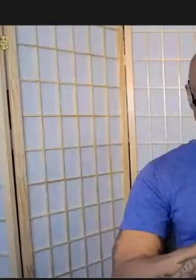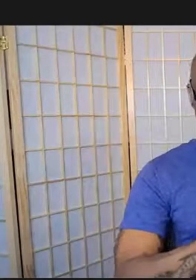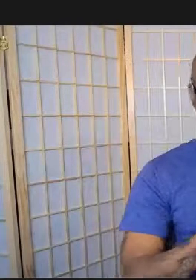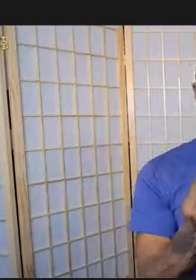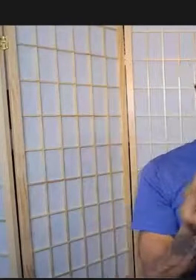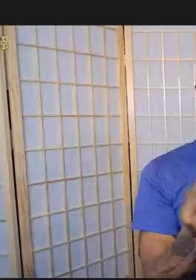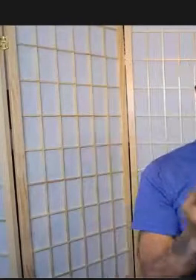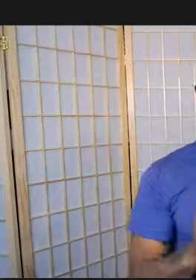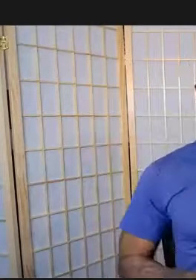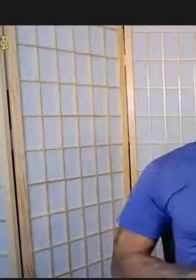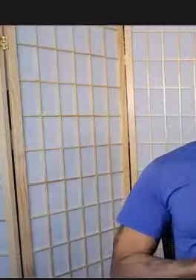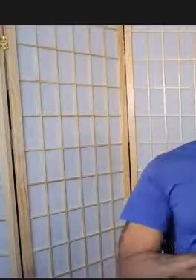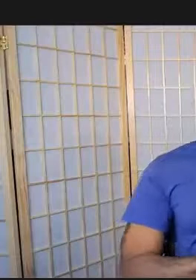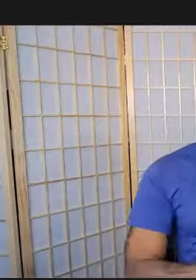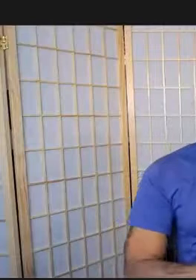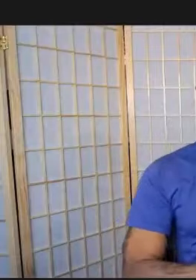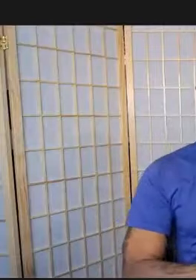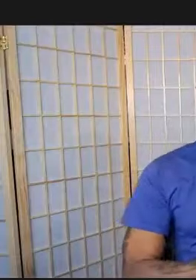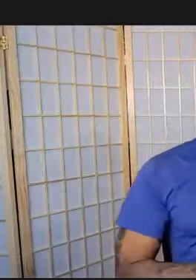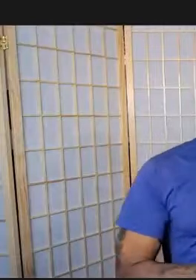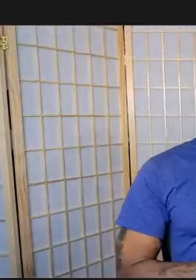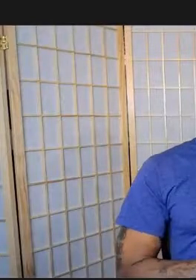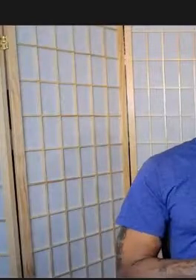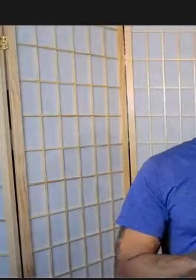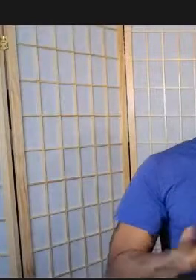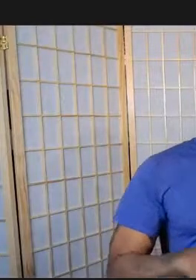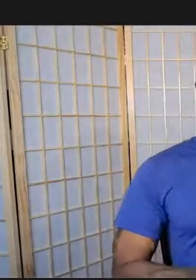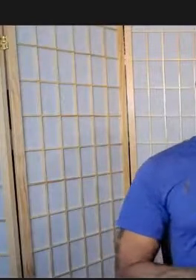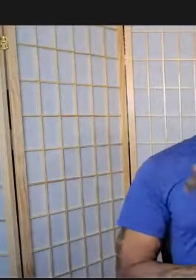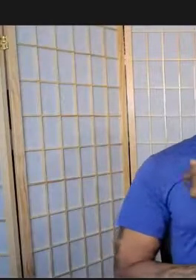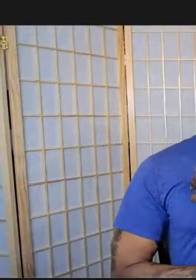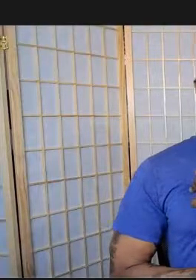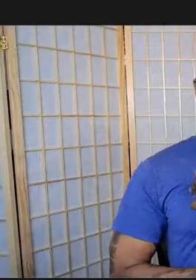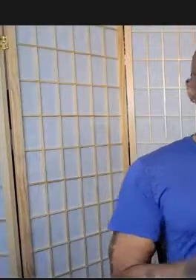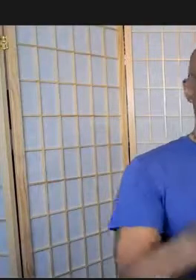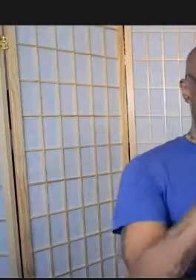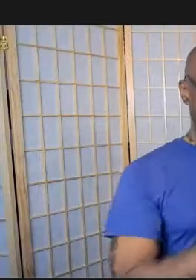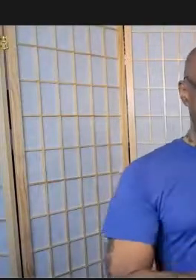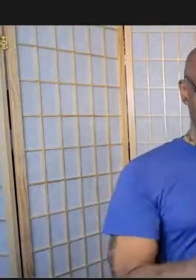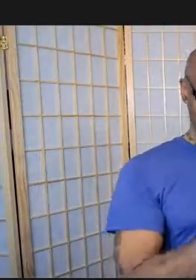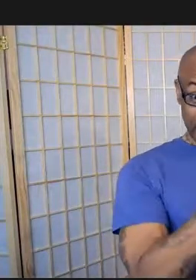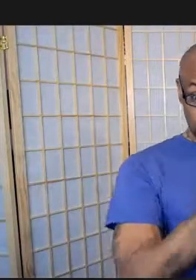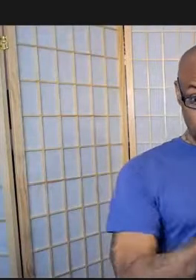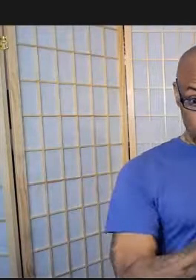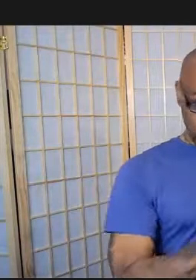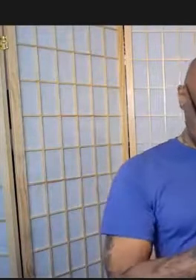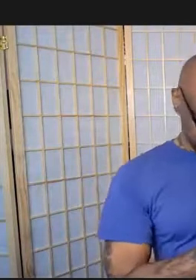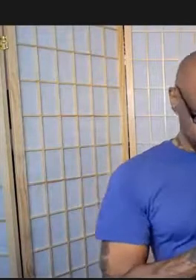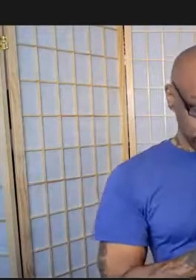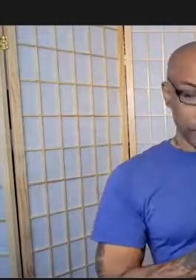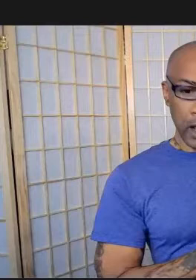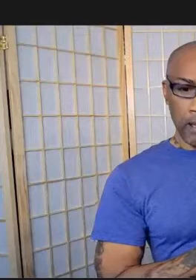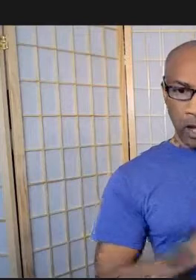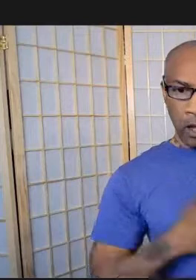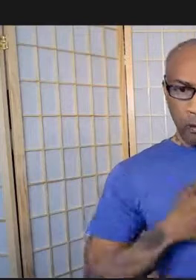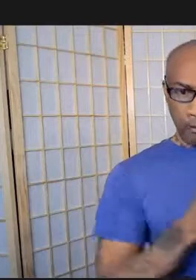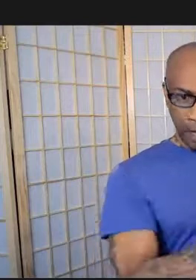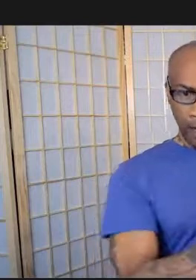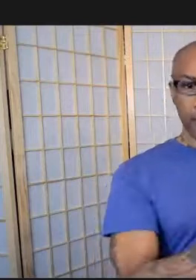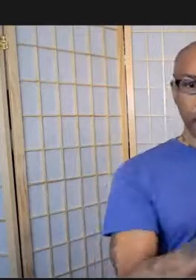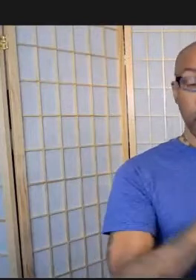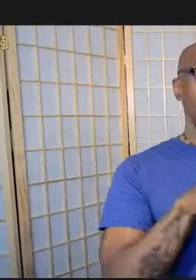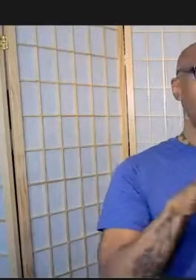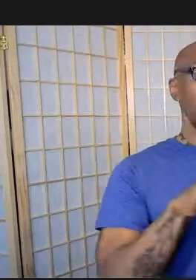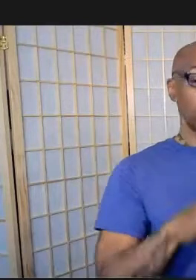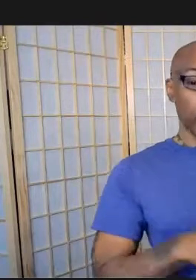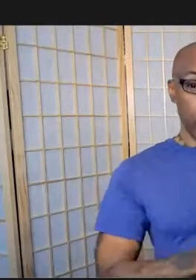candles on the first Sunday of each month, we not only honor each person on their select